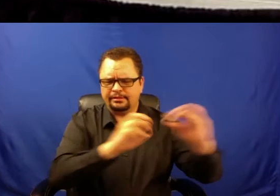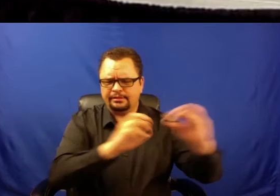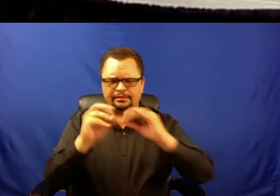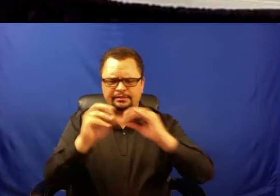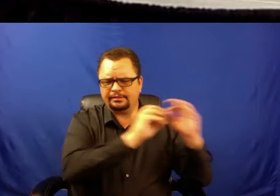So